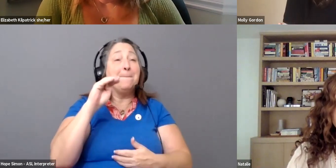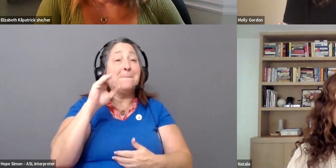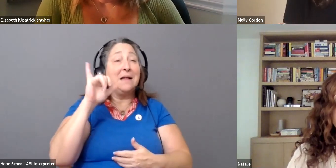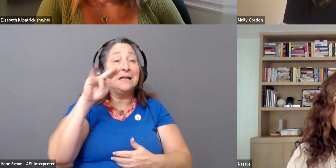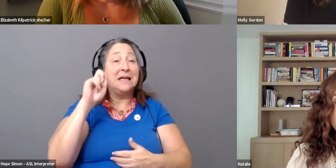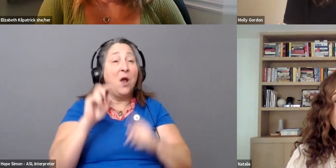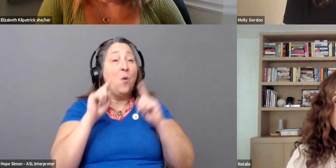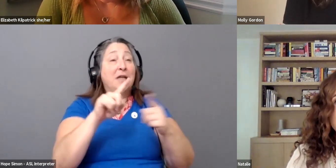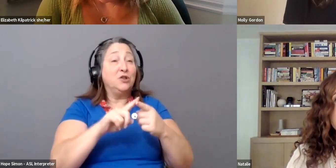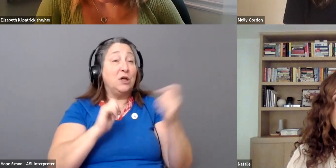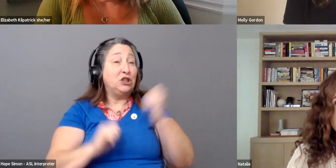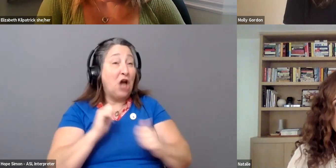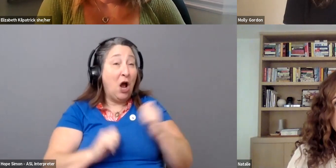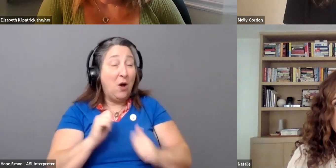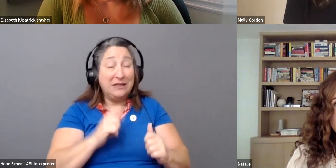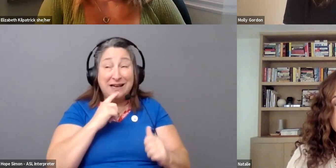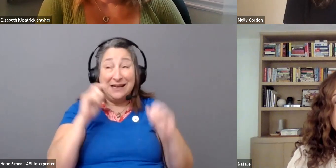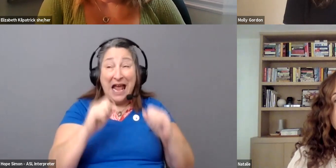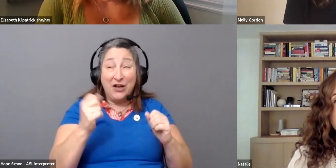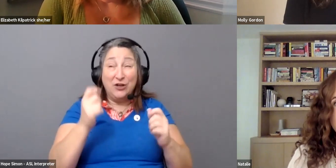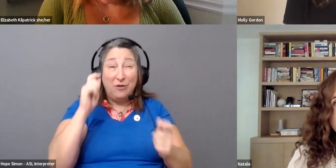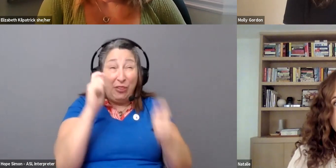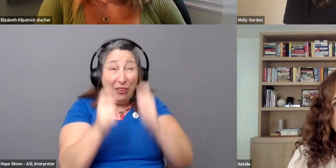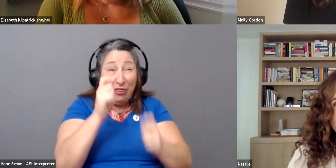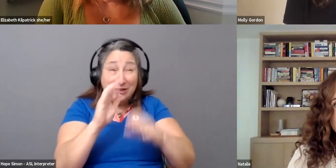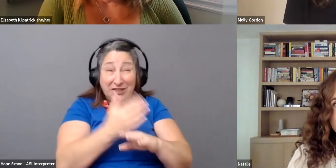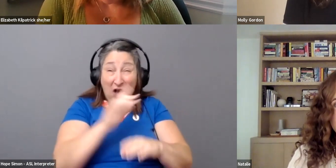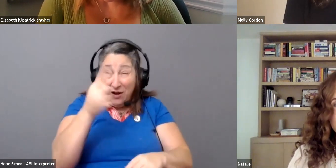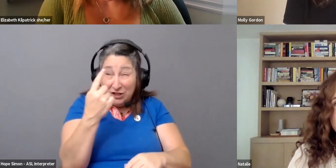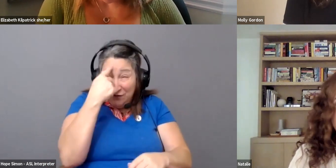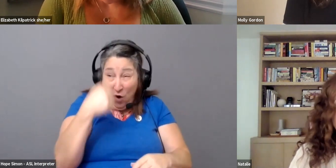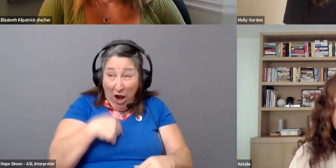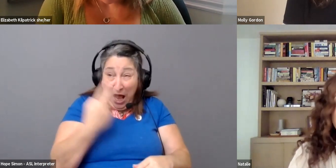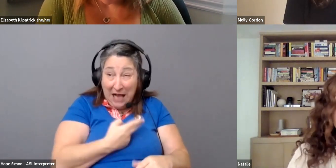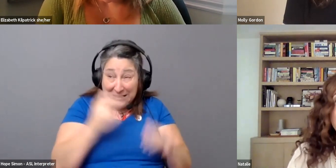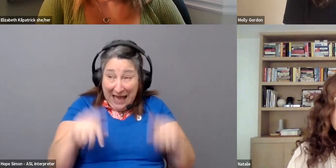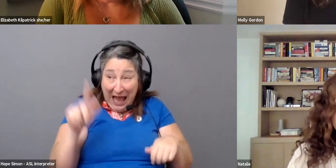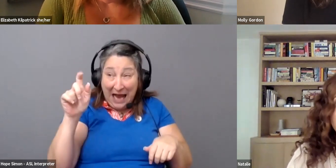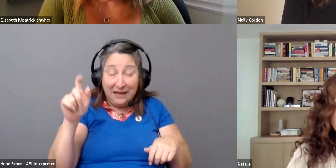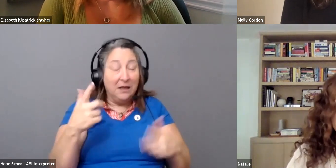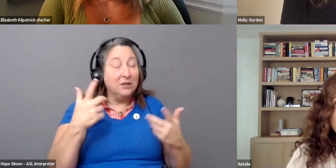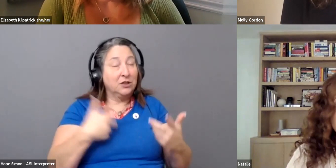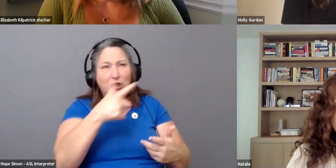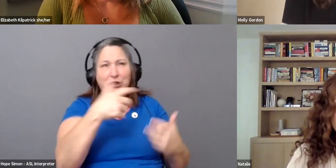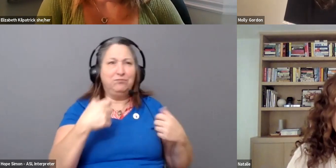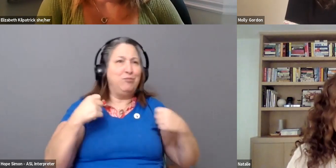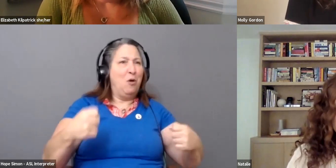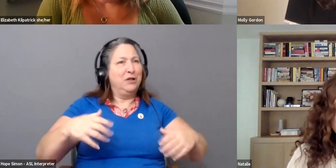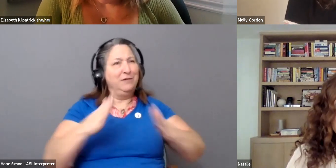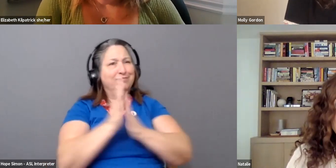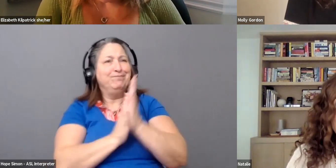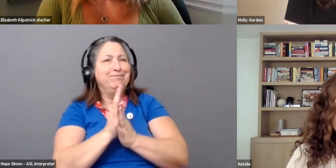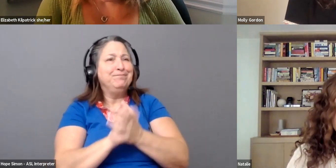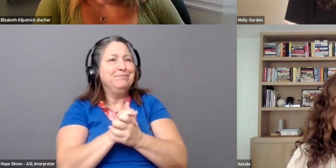and was like, can you remix the song just for us? So that was something that she just like boldly, you know, had